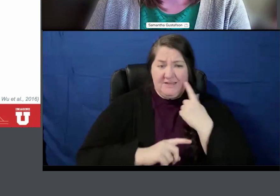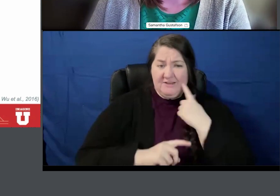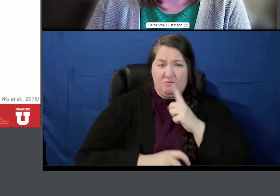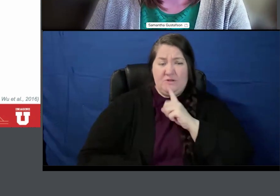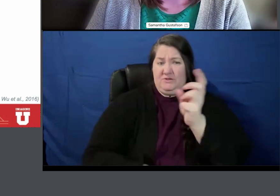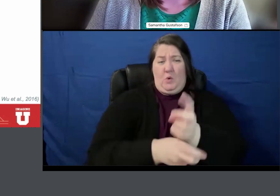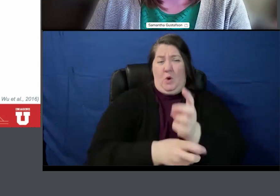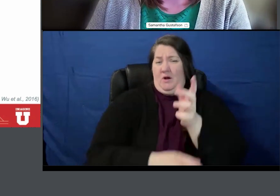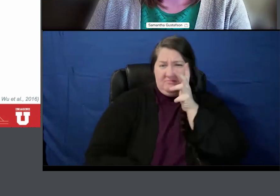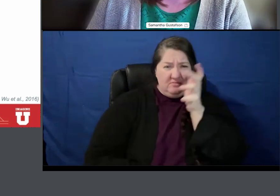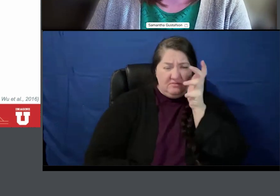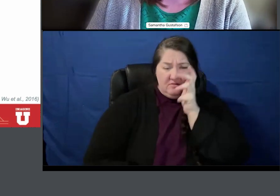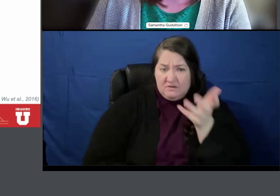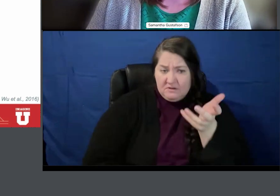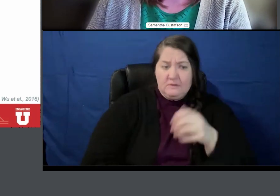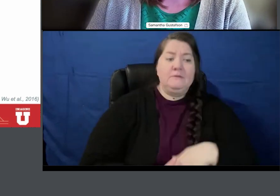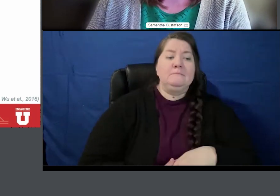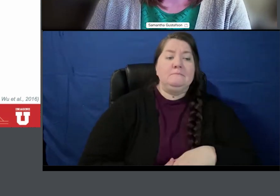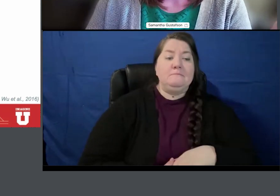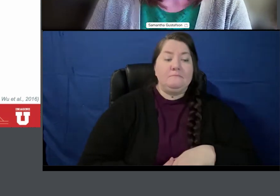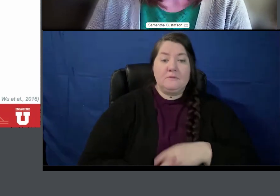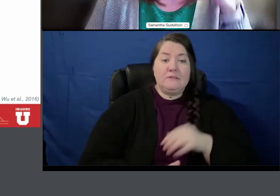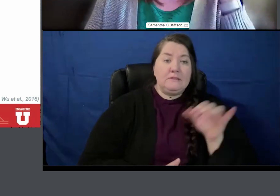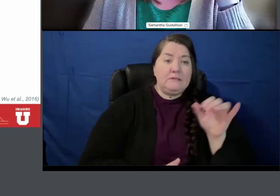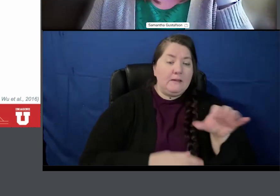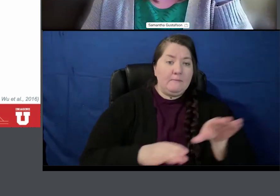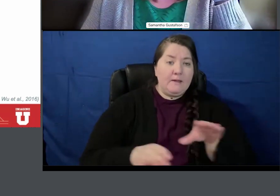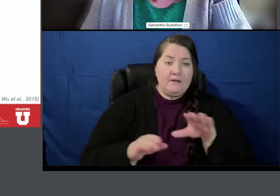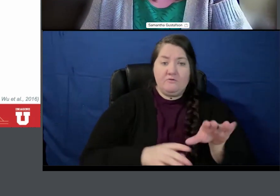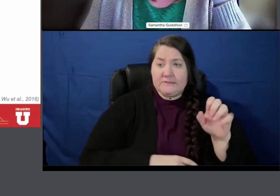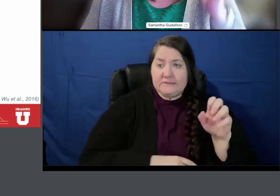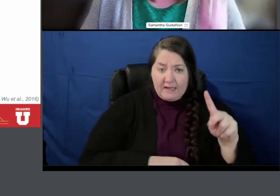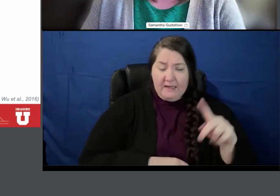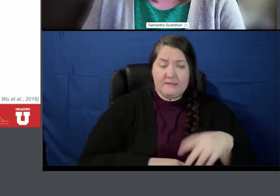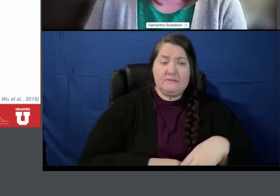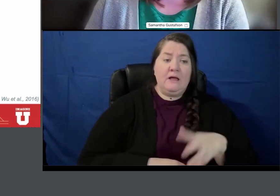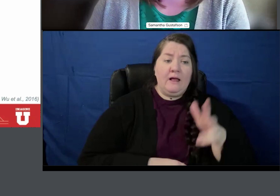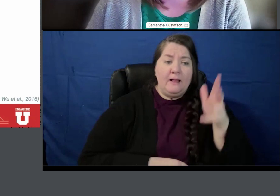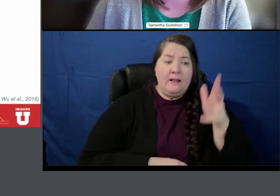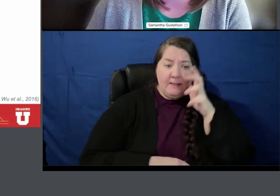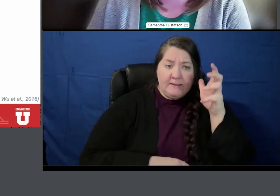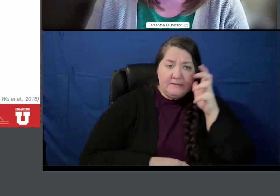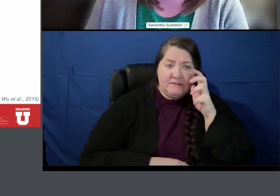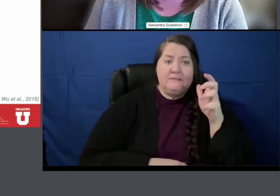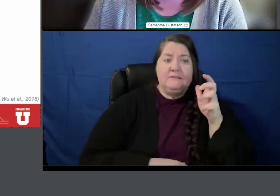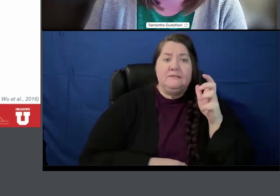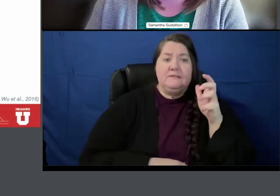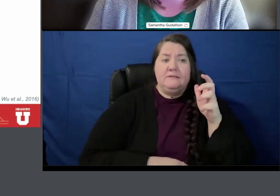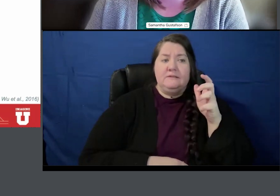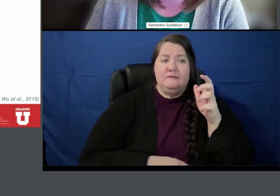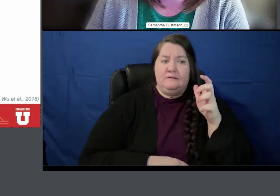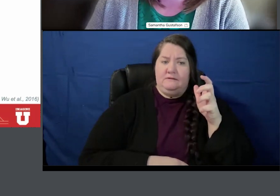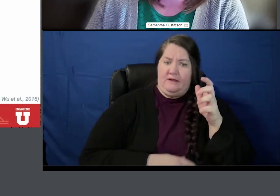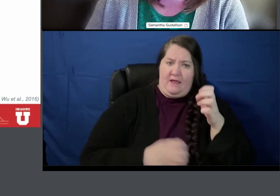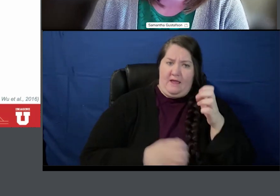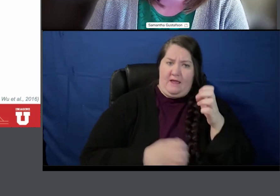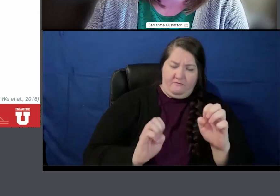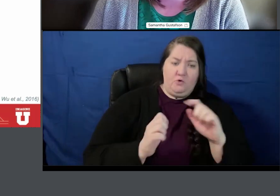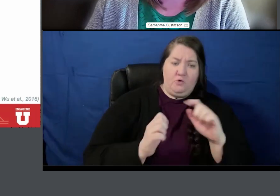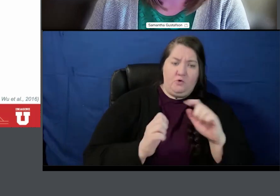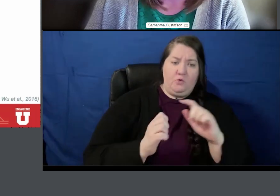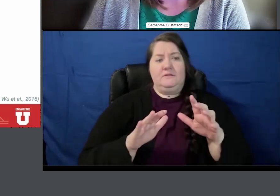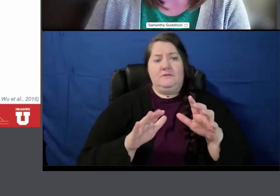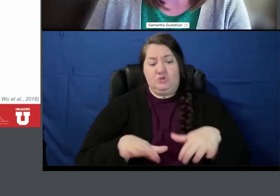same type of behavioral task to measure listening effort in children who are deaf and hard of hearing and children who have typical